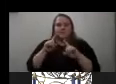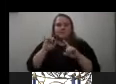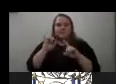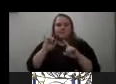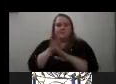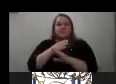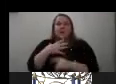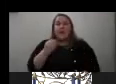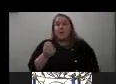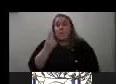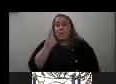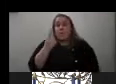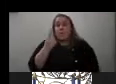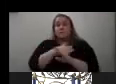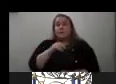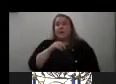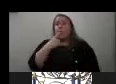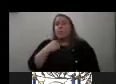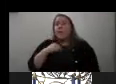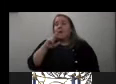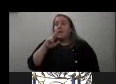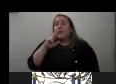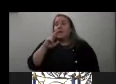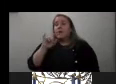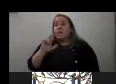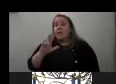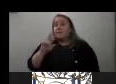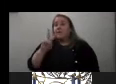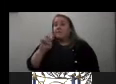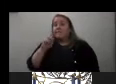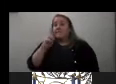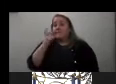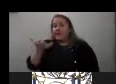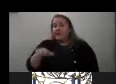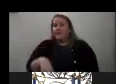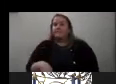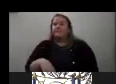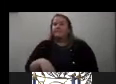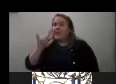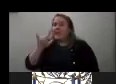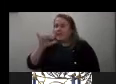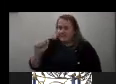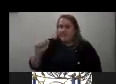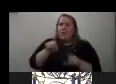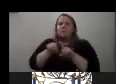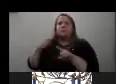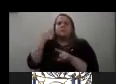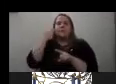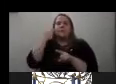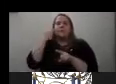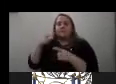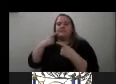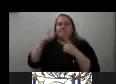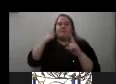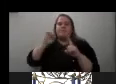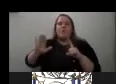of the songs is Red River Valley. So she was also known for her color combinations, which